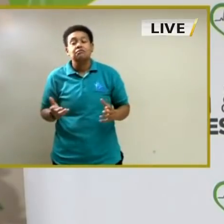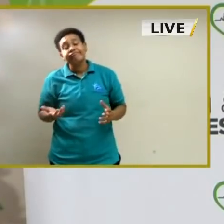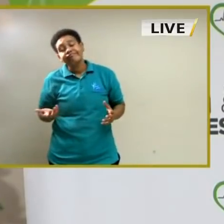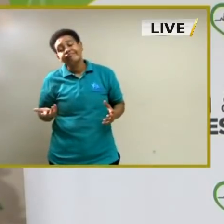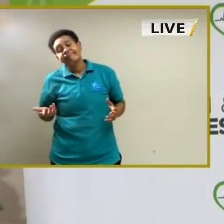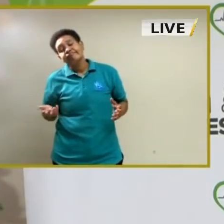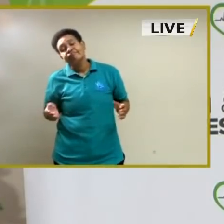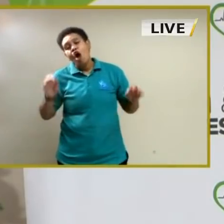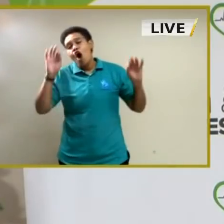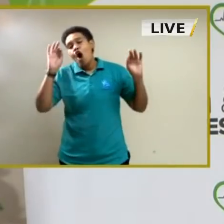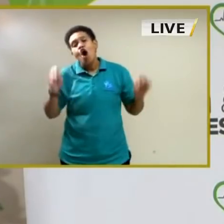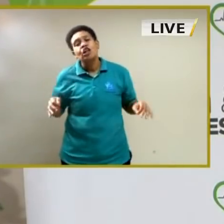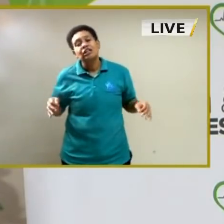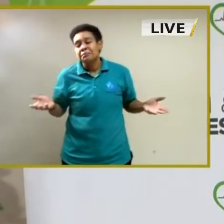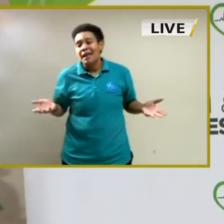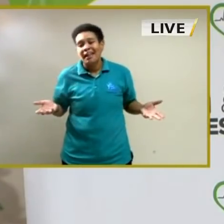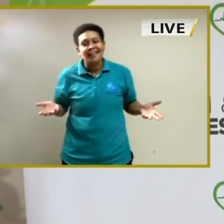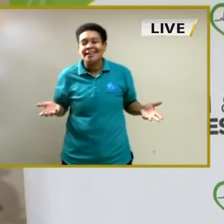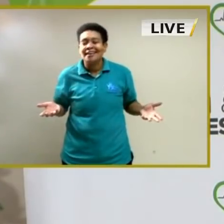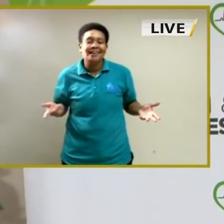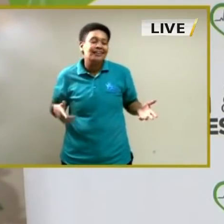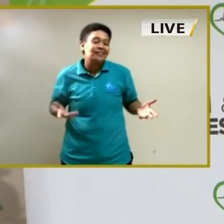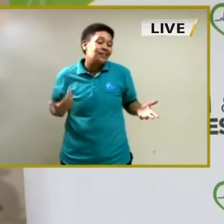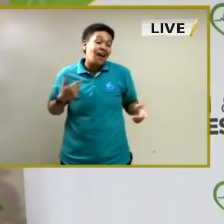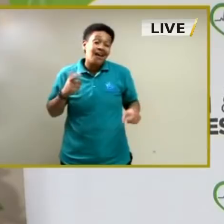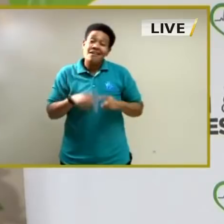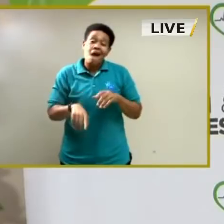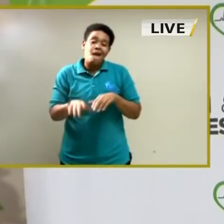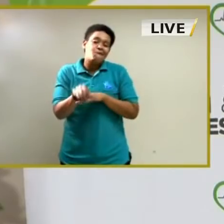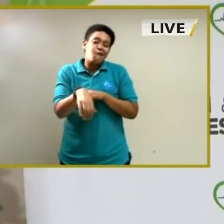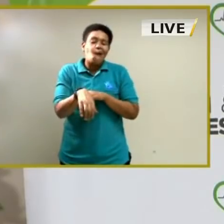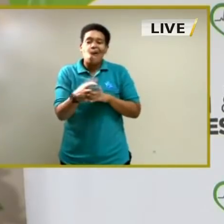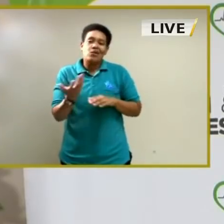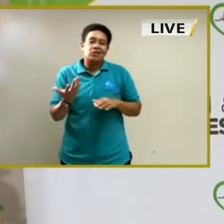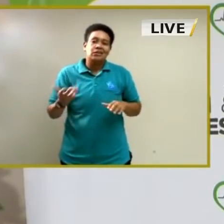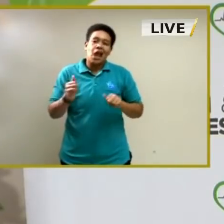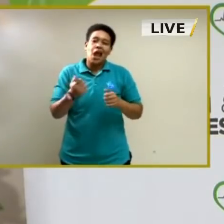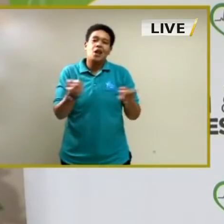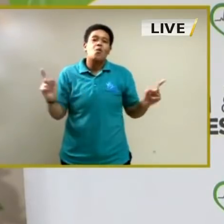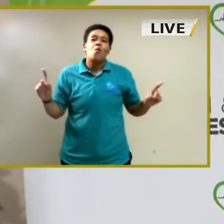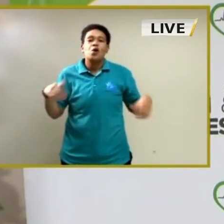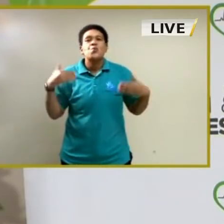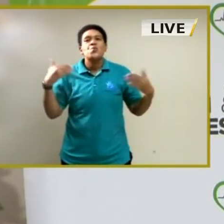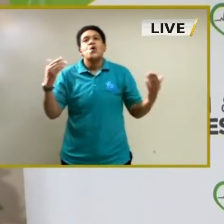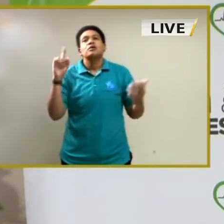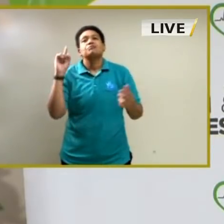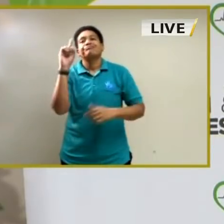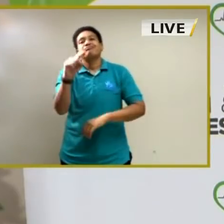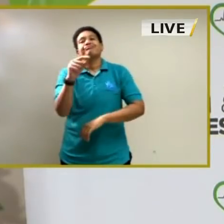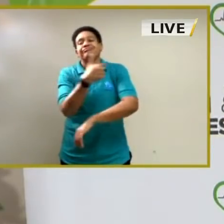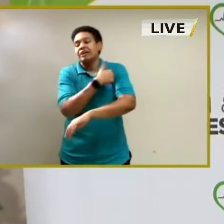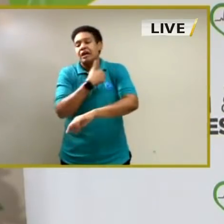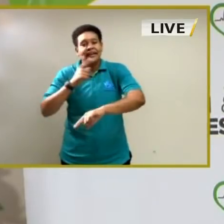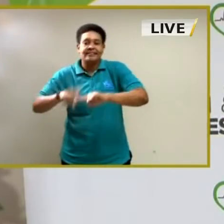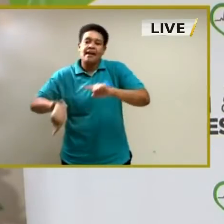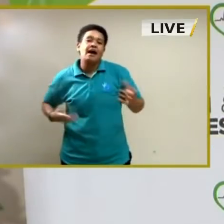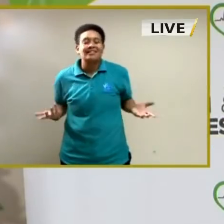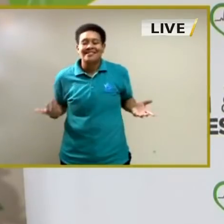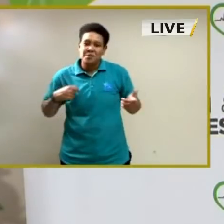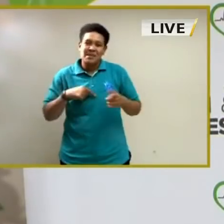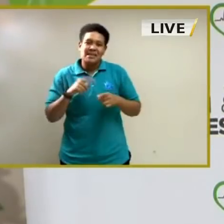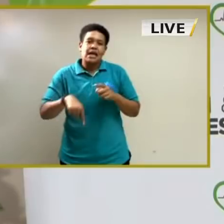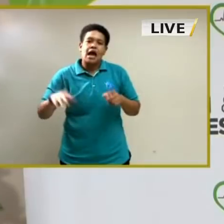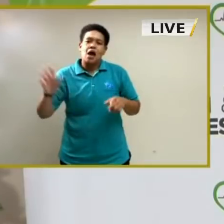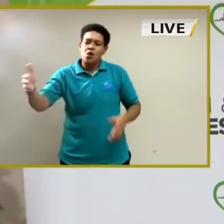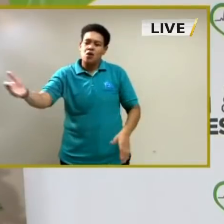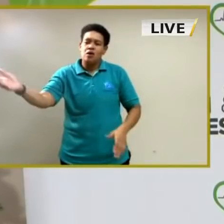Ultimately, sir, I can't force anyone to take a vaccine. We can't hold people